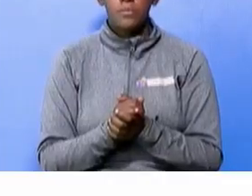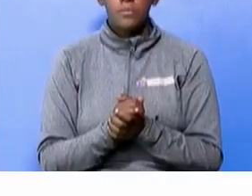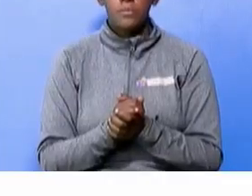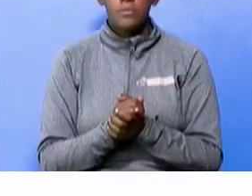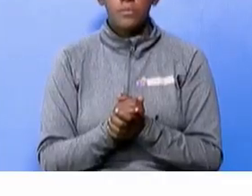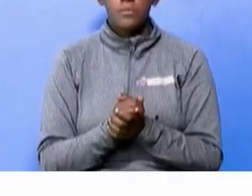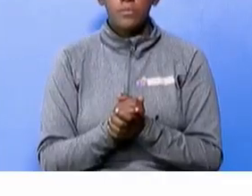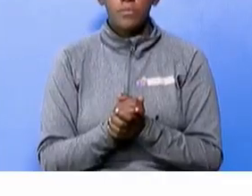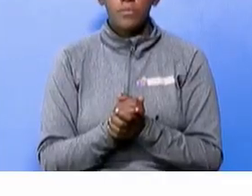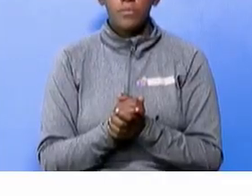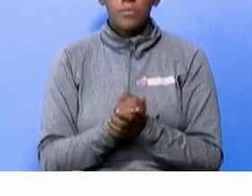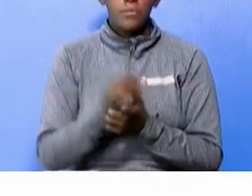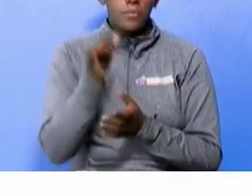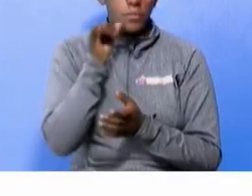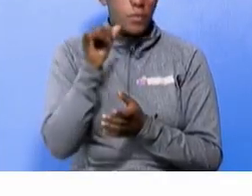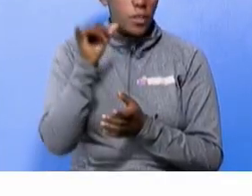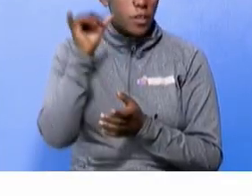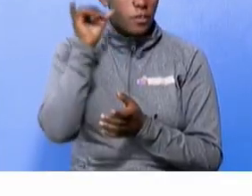yesterday.